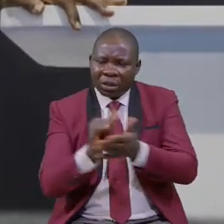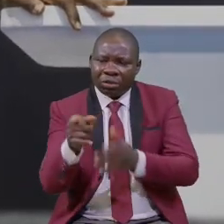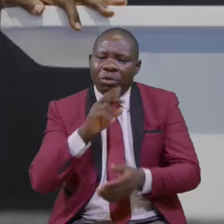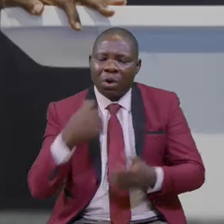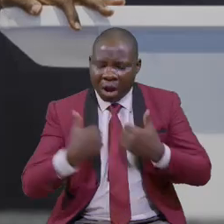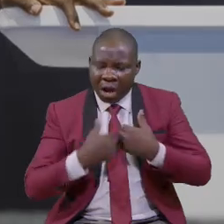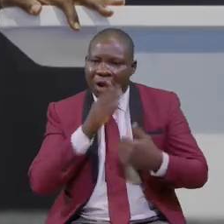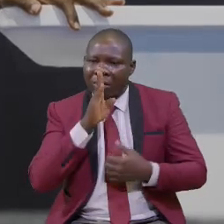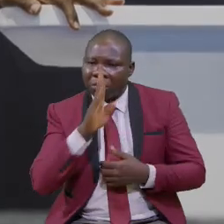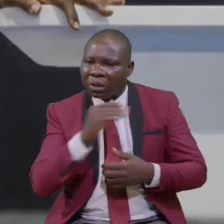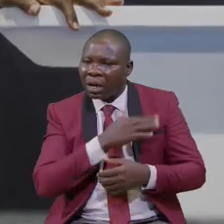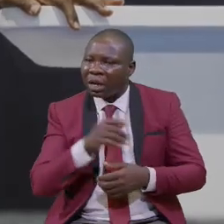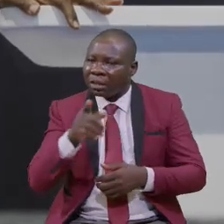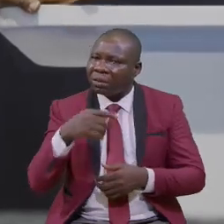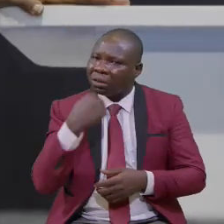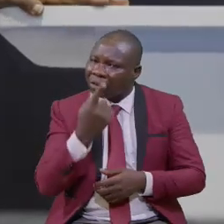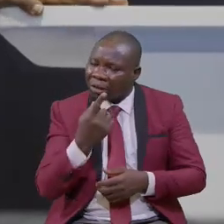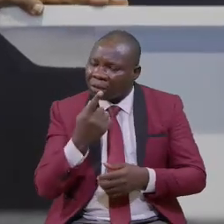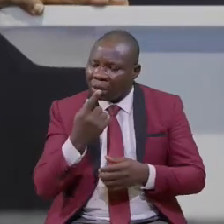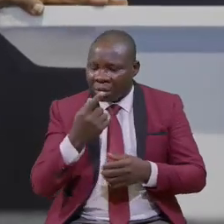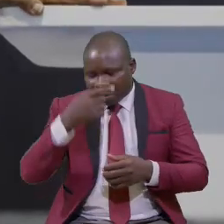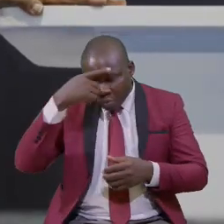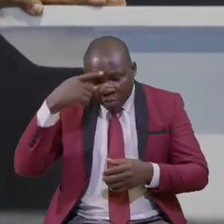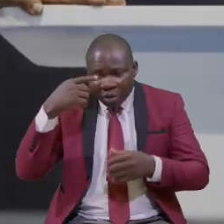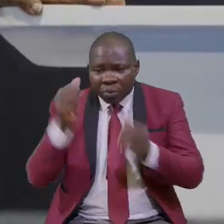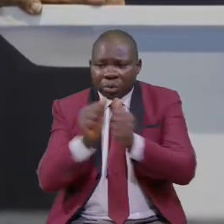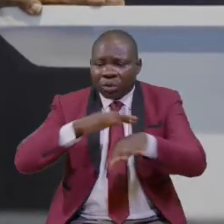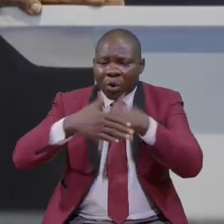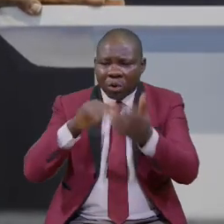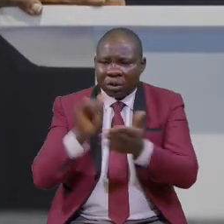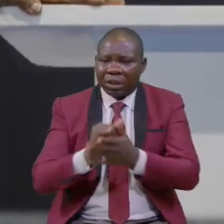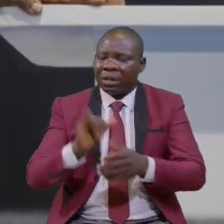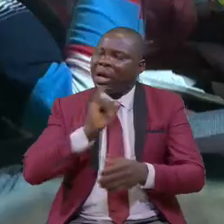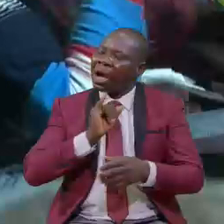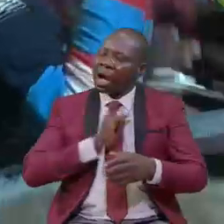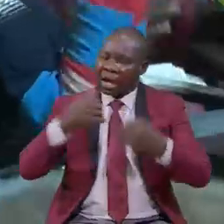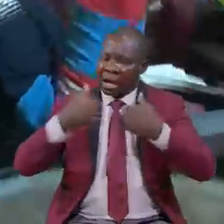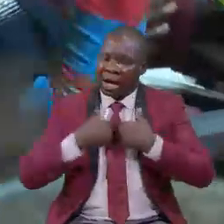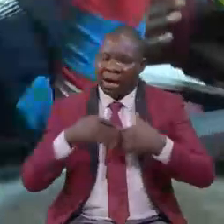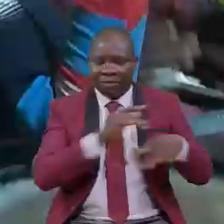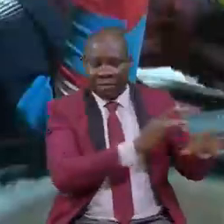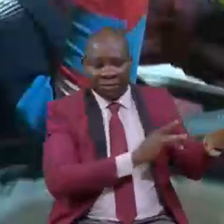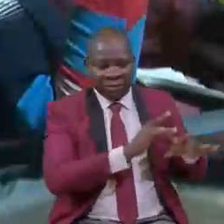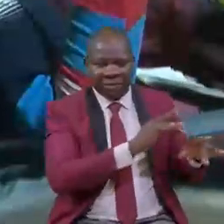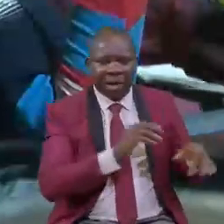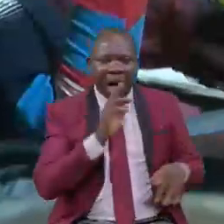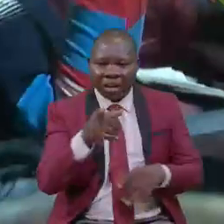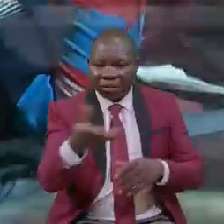that, I obtained mercy. Are you there?